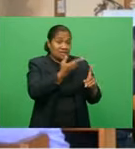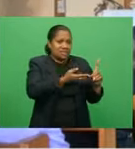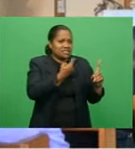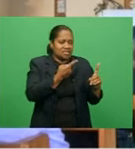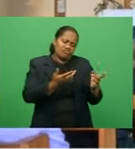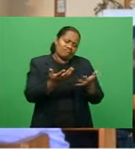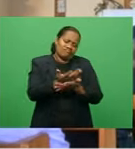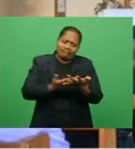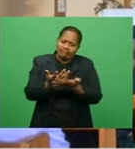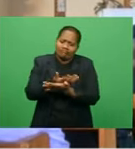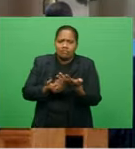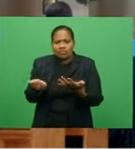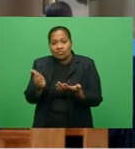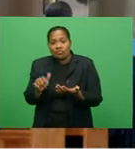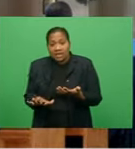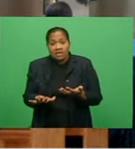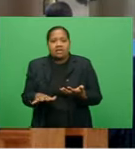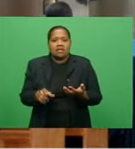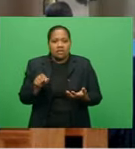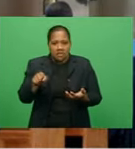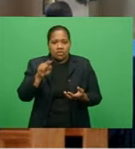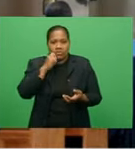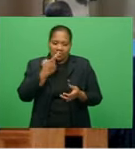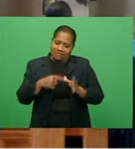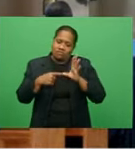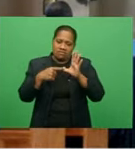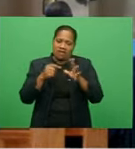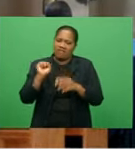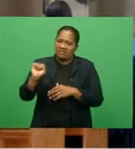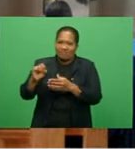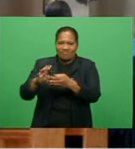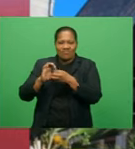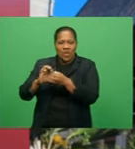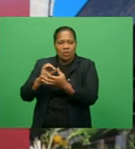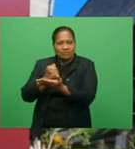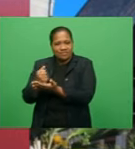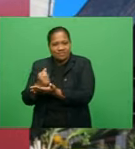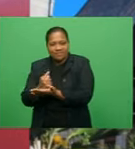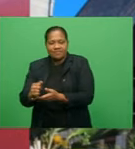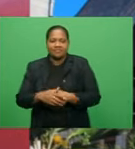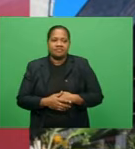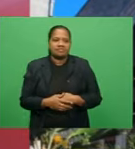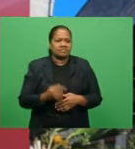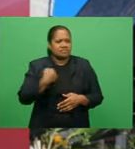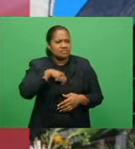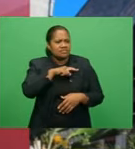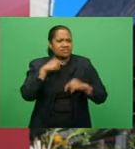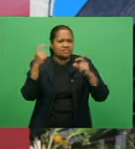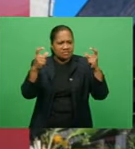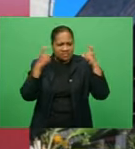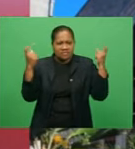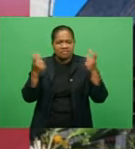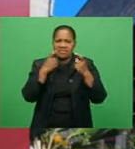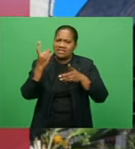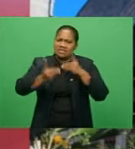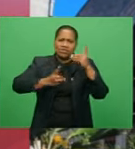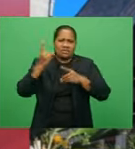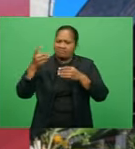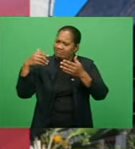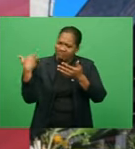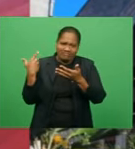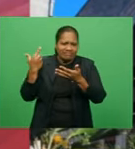matter with Rengunamanda and he will have to answer for his actions. We have been celebrating Diwali ever since,